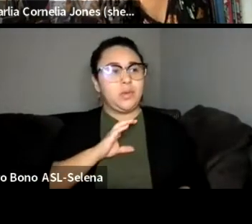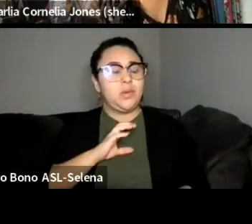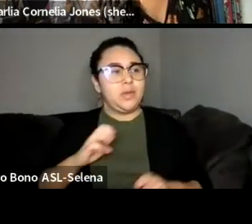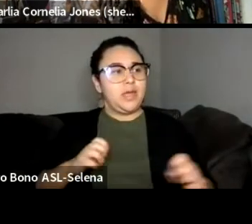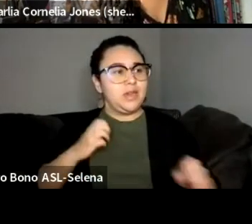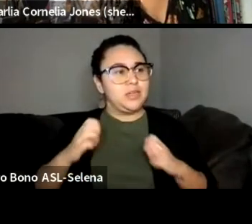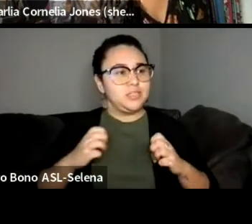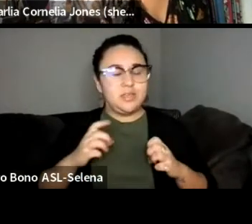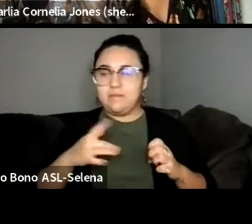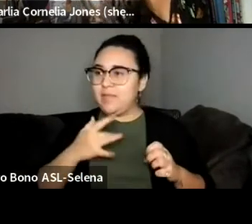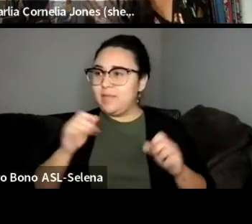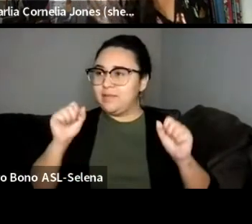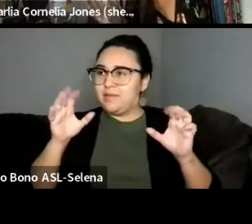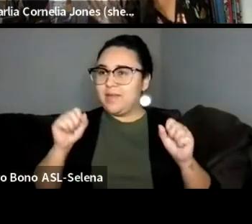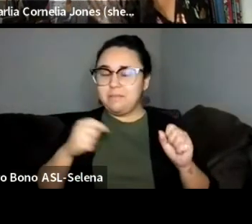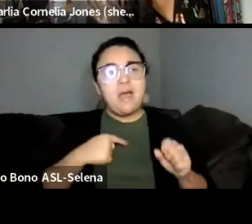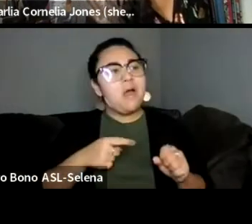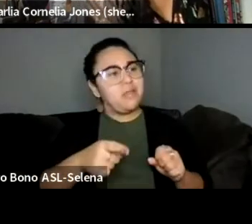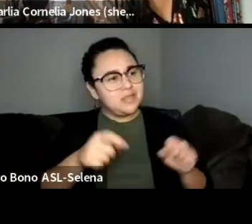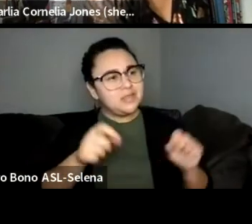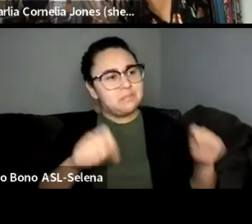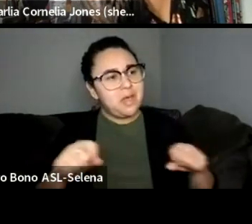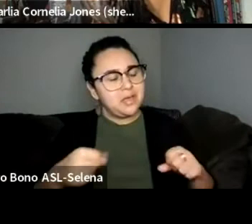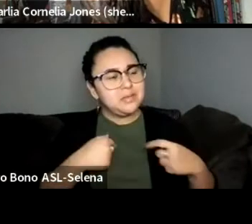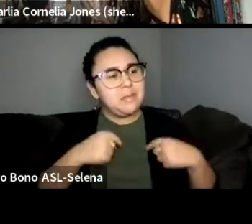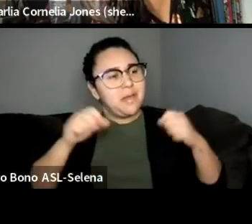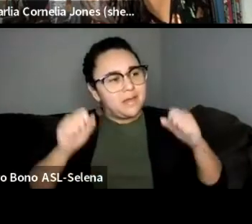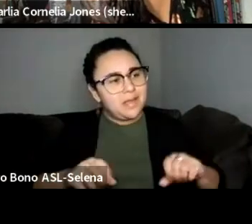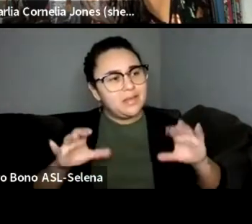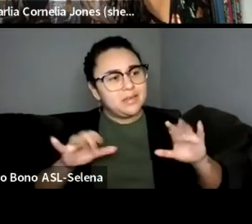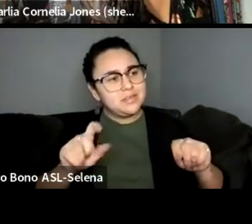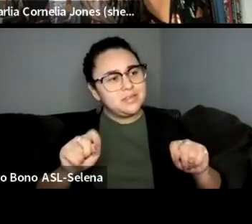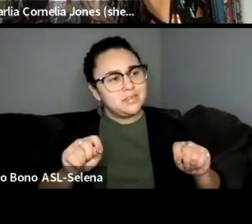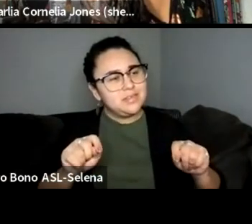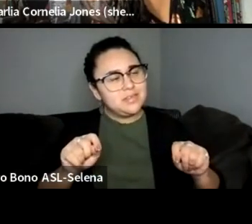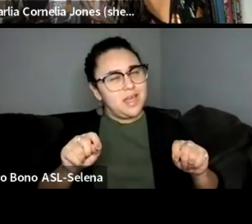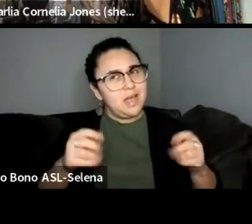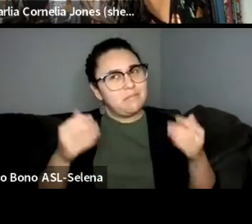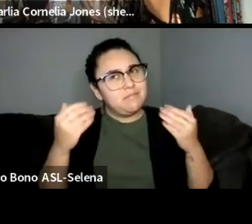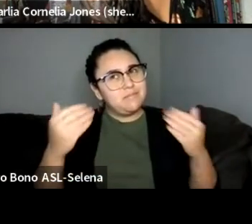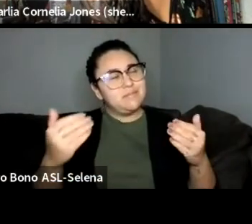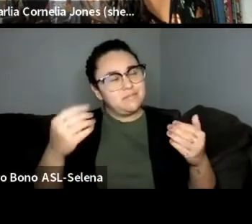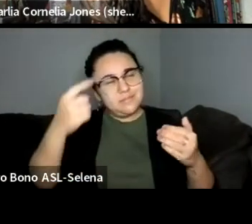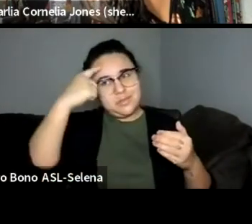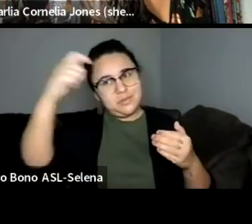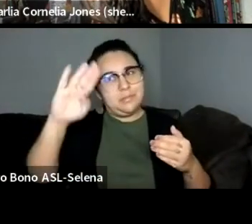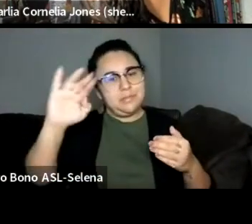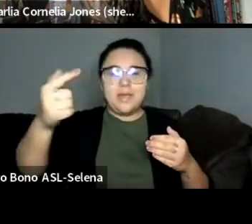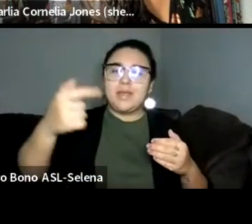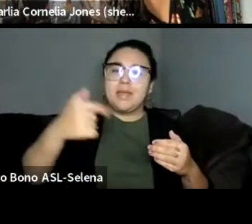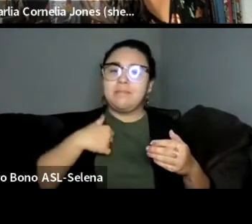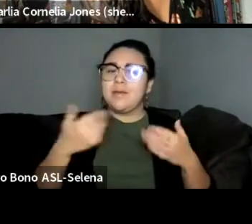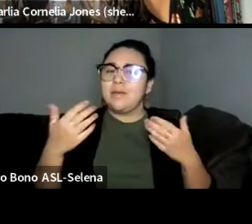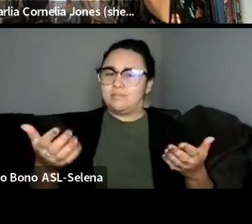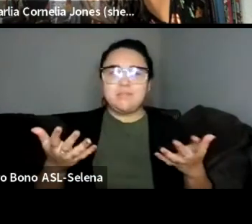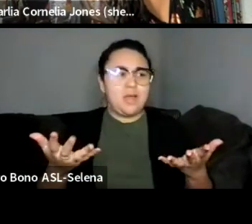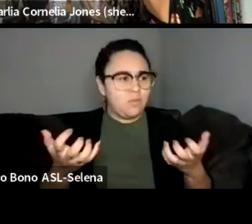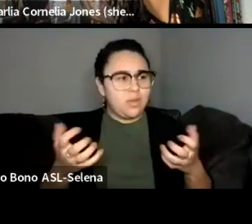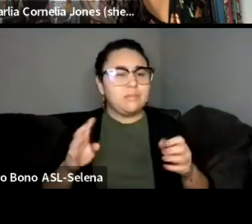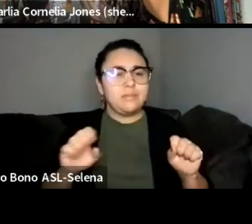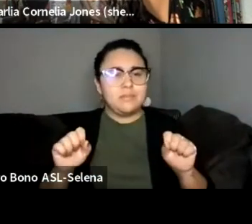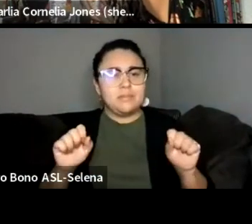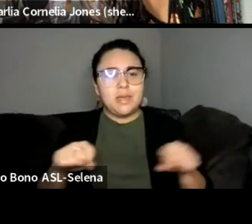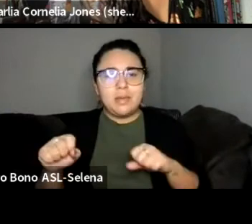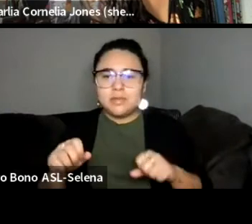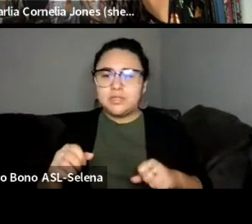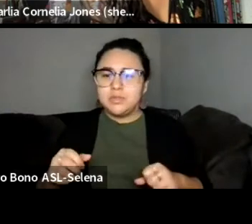well, maybe this is possible. Like, maybe I can do this. So I dreamed big and I said, you know, I want to be able to nurse, and I want other people to be able to nurse,